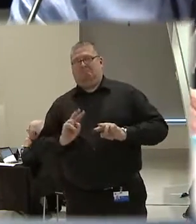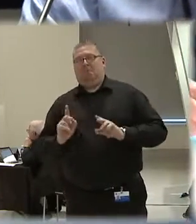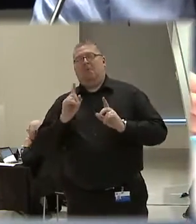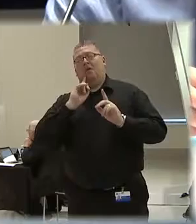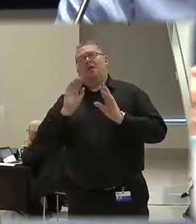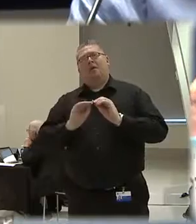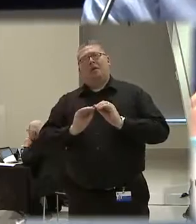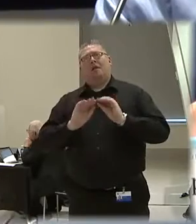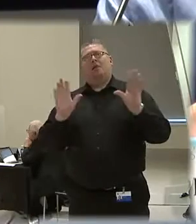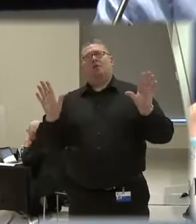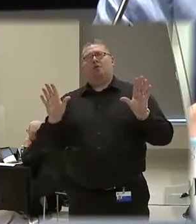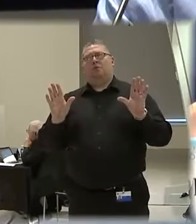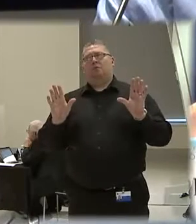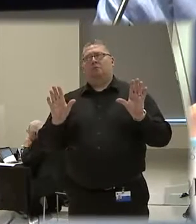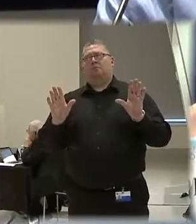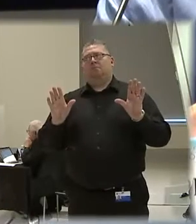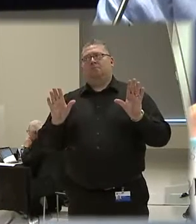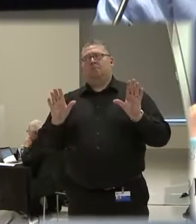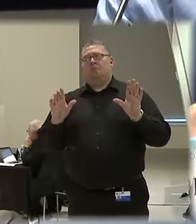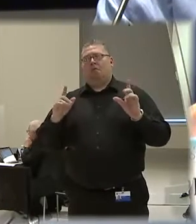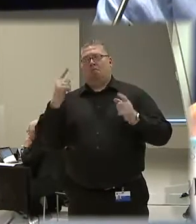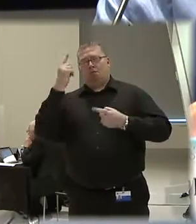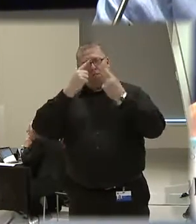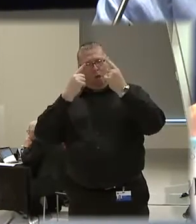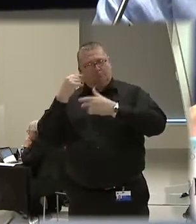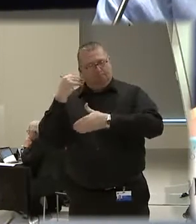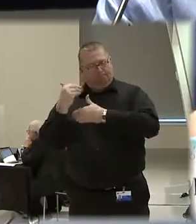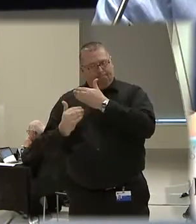clear, very well thought out